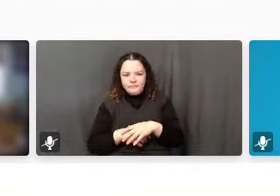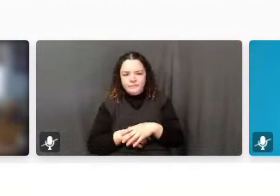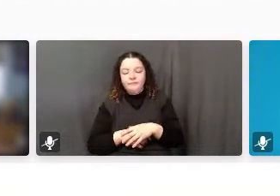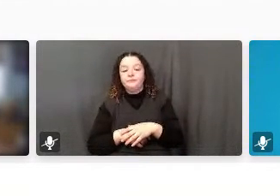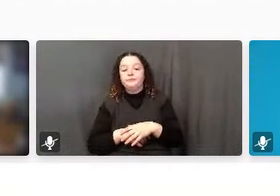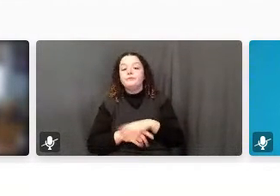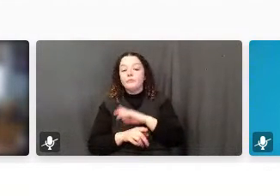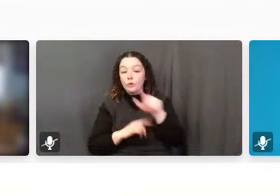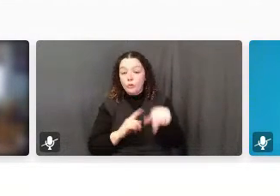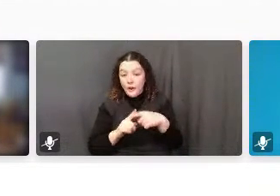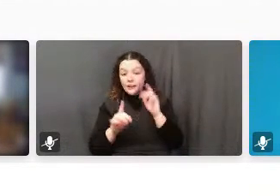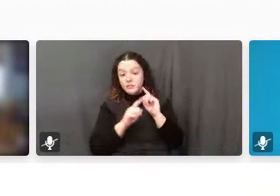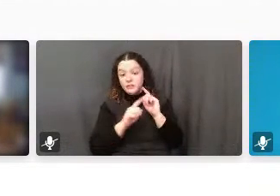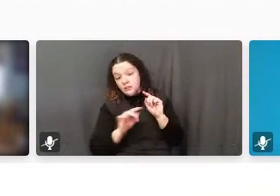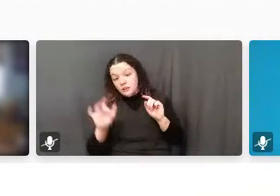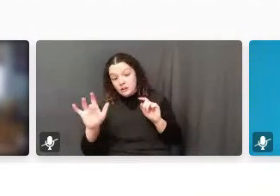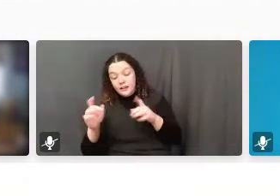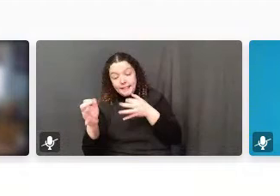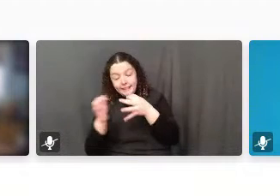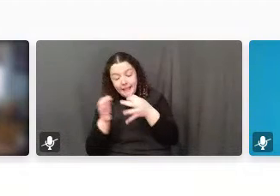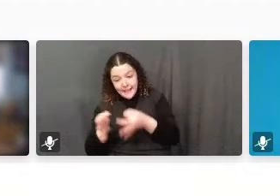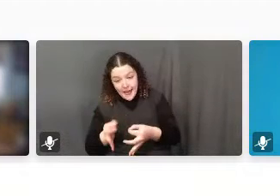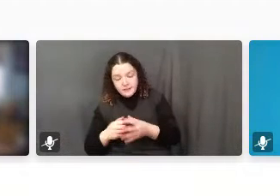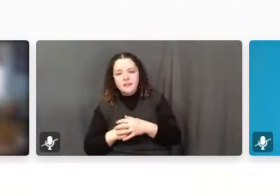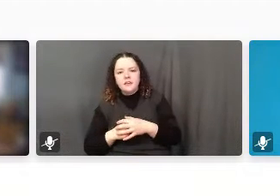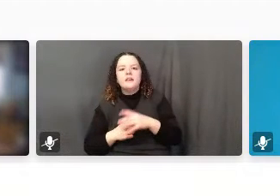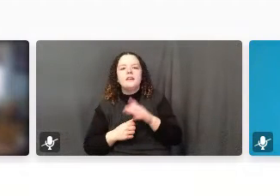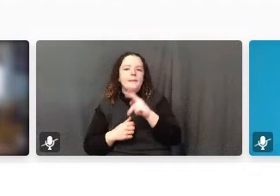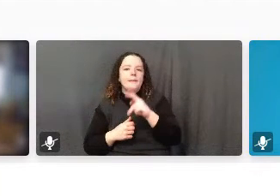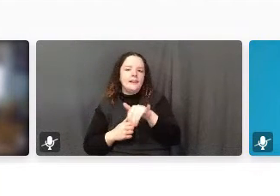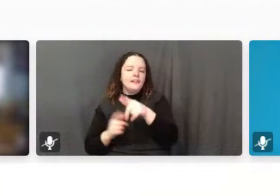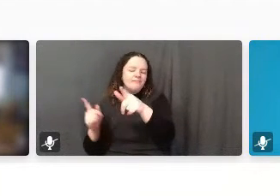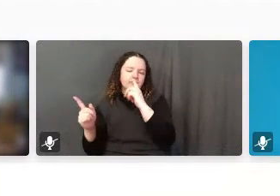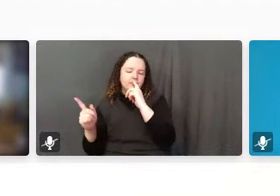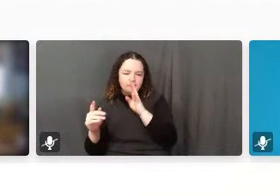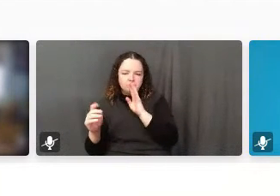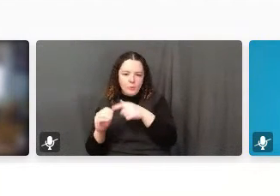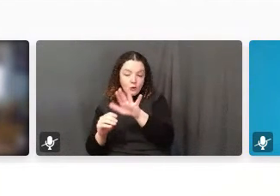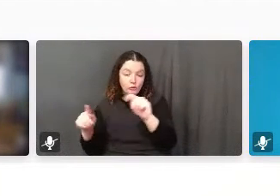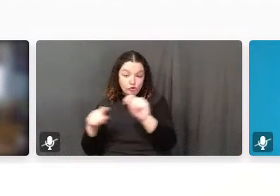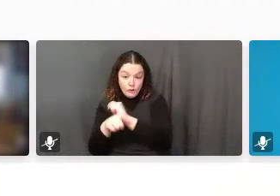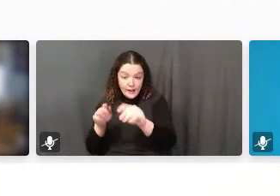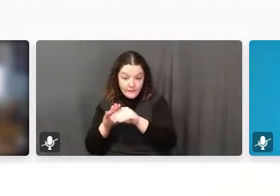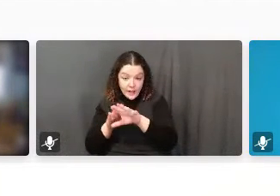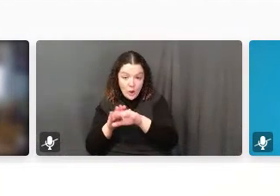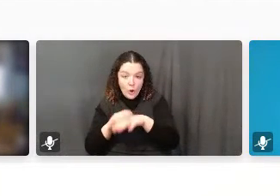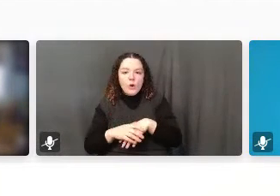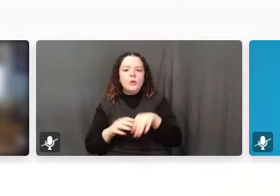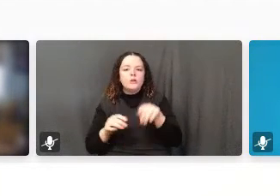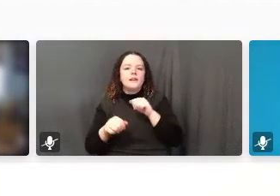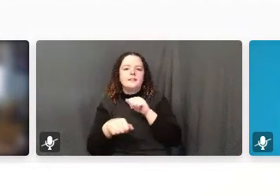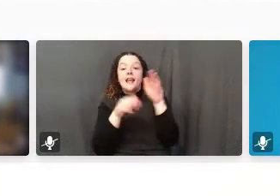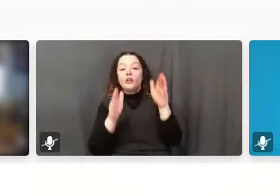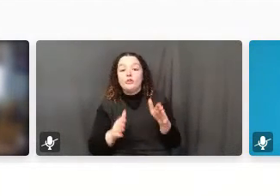over to the details section, this is some of the information that Emily covered in her training video as well. You can choose your sender address. You can say, hey,